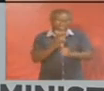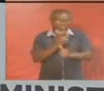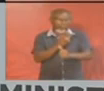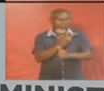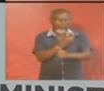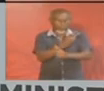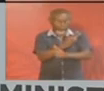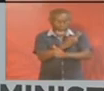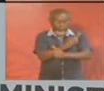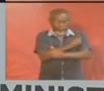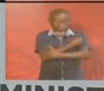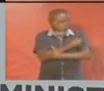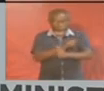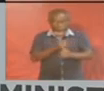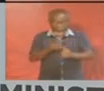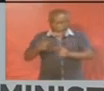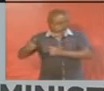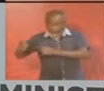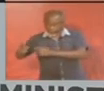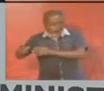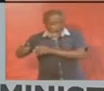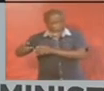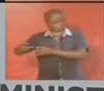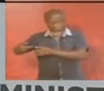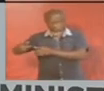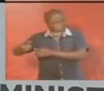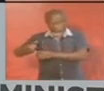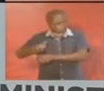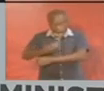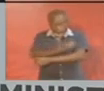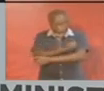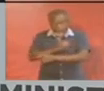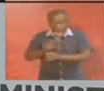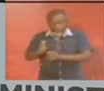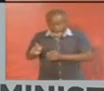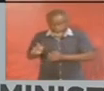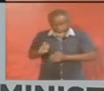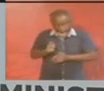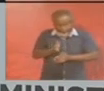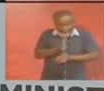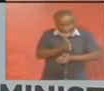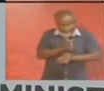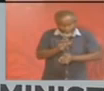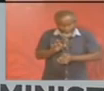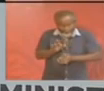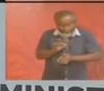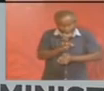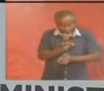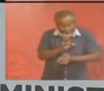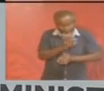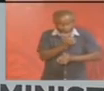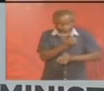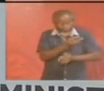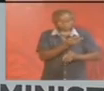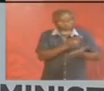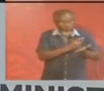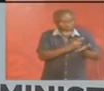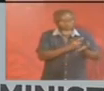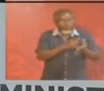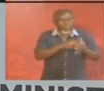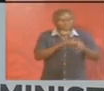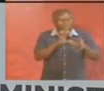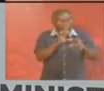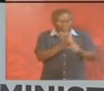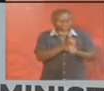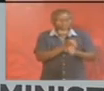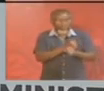schedule of 12 weeks only. So we will have to give certain persons, as we continue to roll out the vaccination program. Right now we're